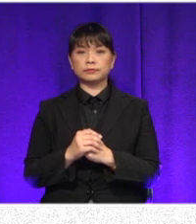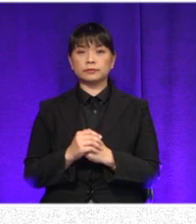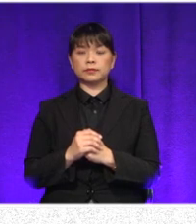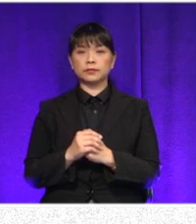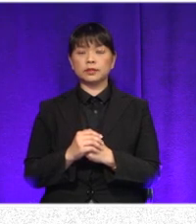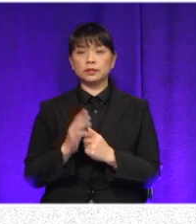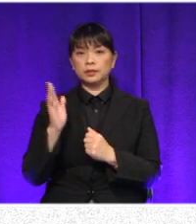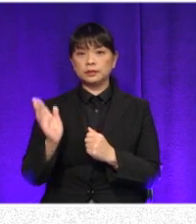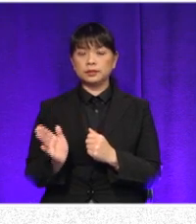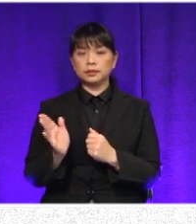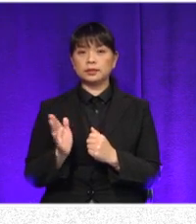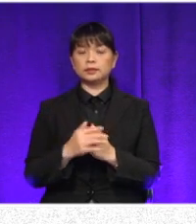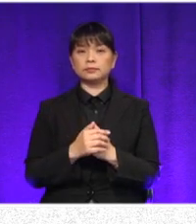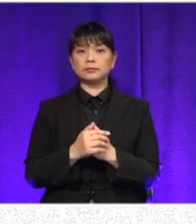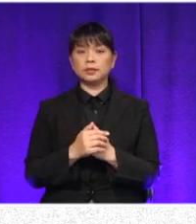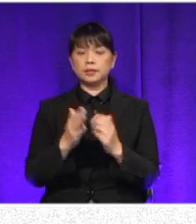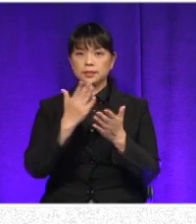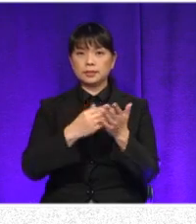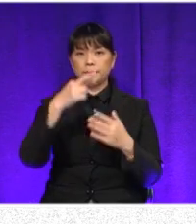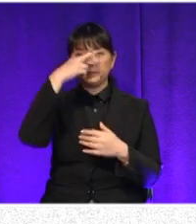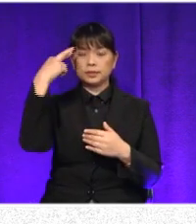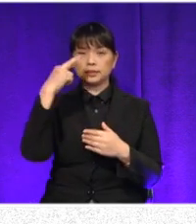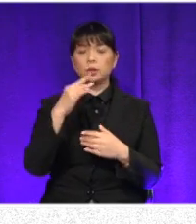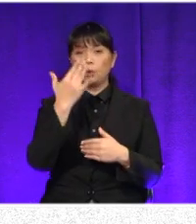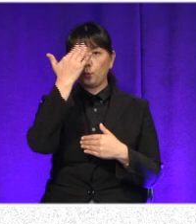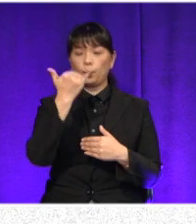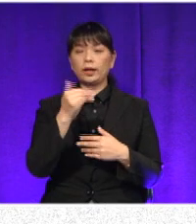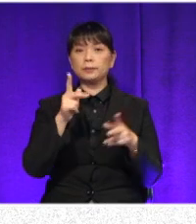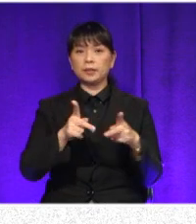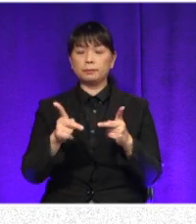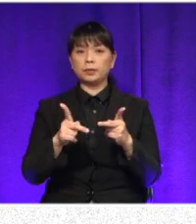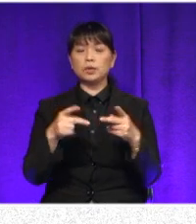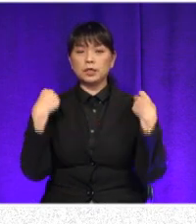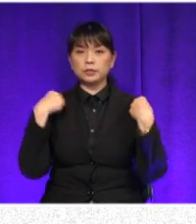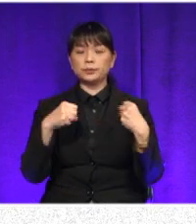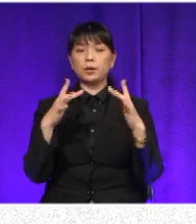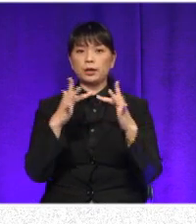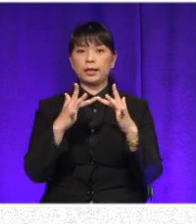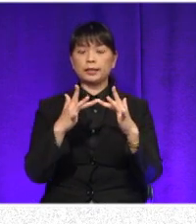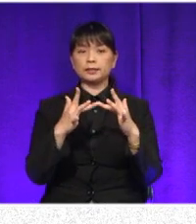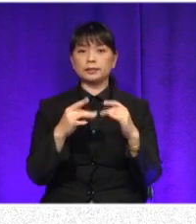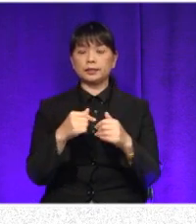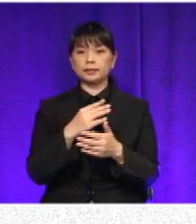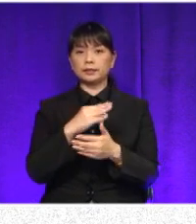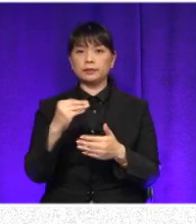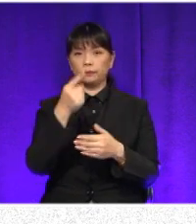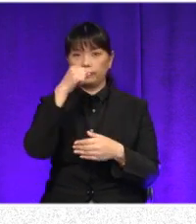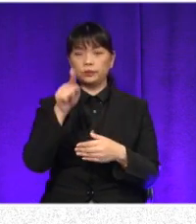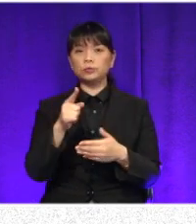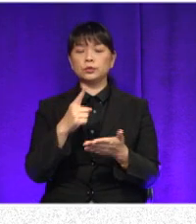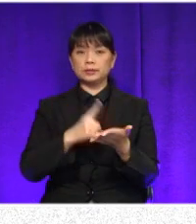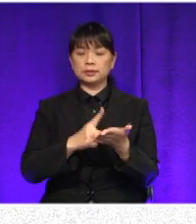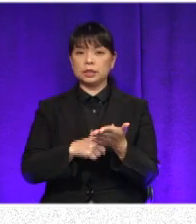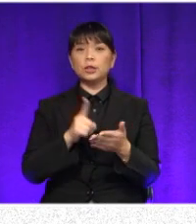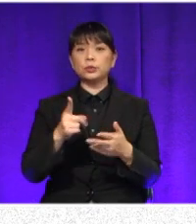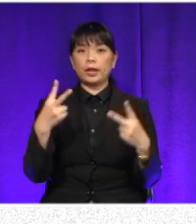Here are some reasons why people shop online and a question for you to discuss. First, you have some time to